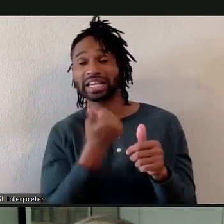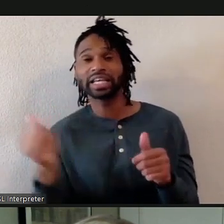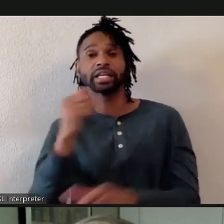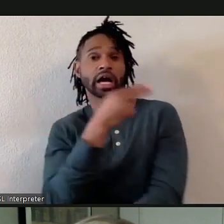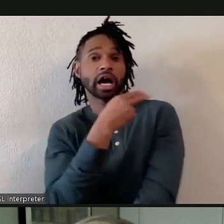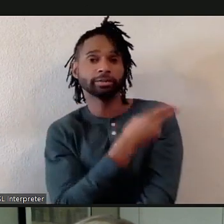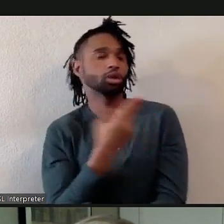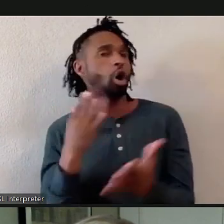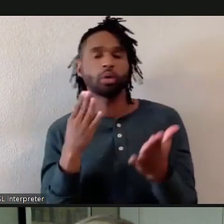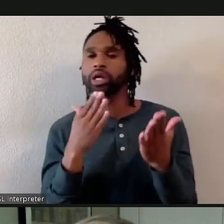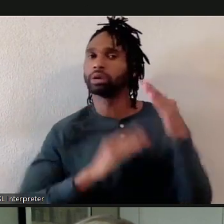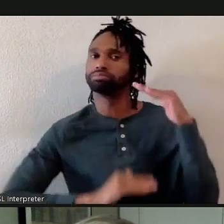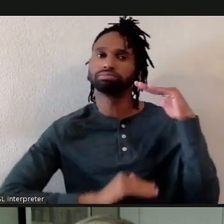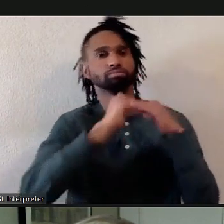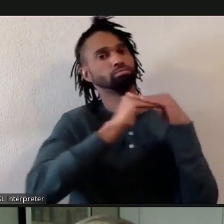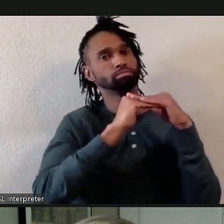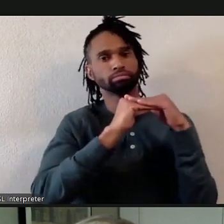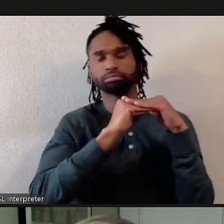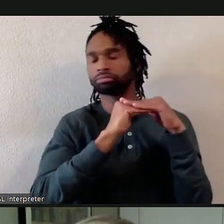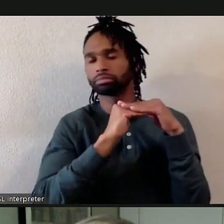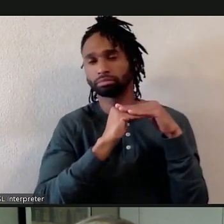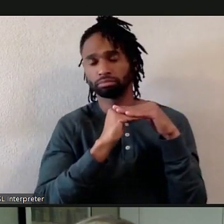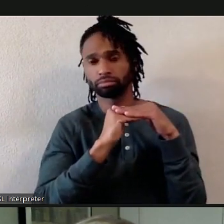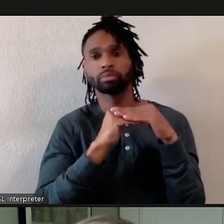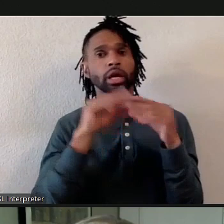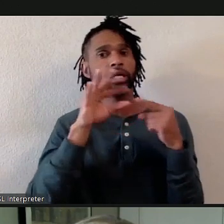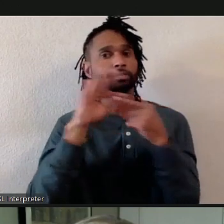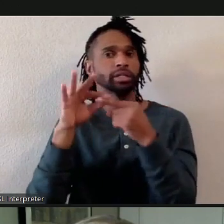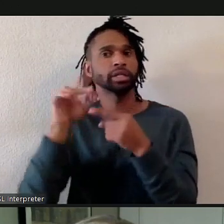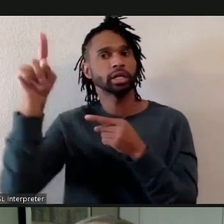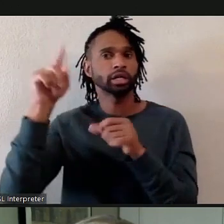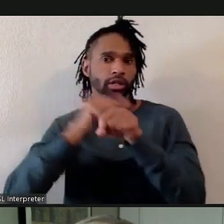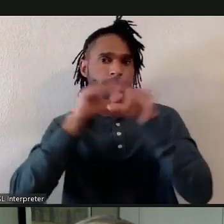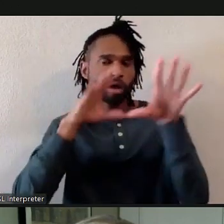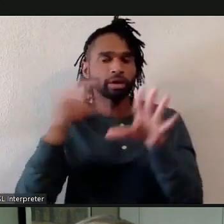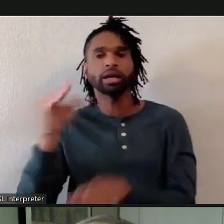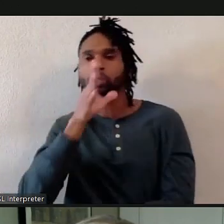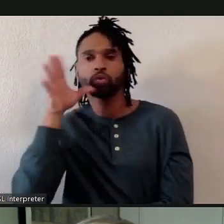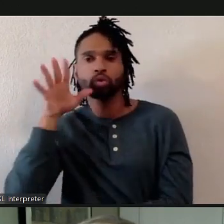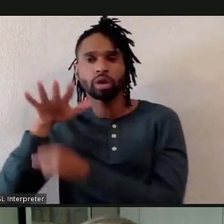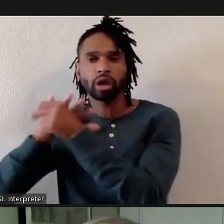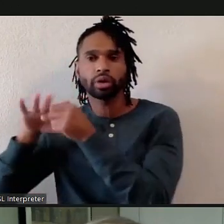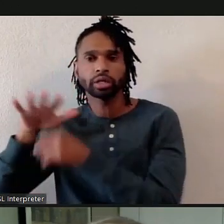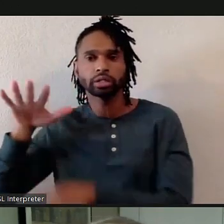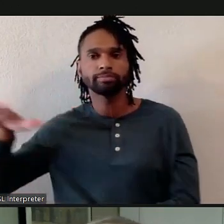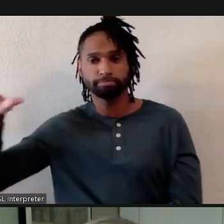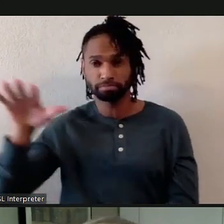already at capacity, especially in the mountain and rural areas?